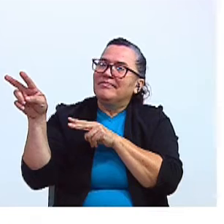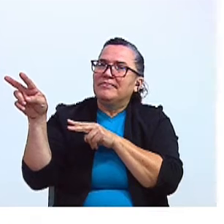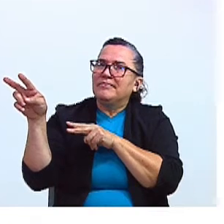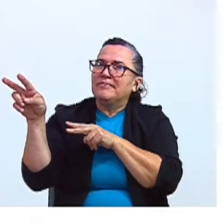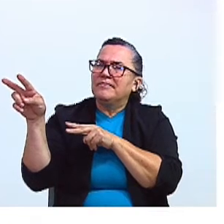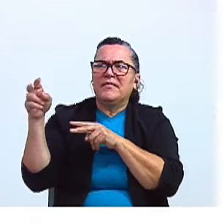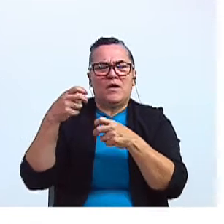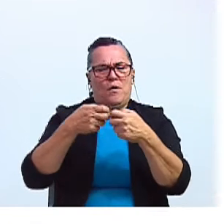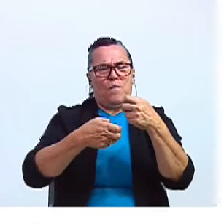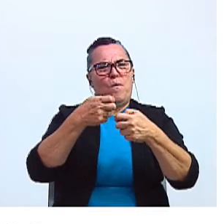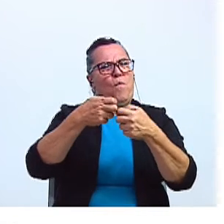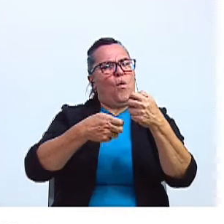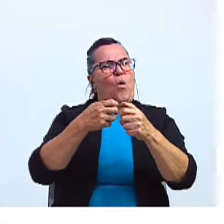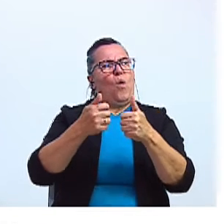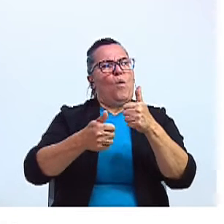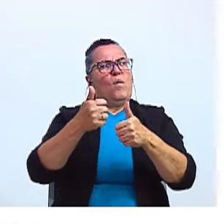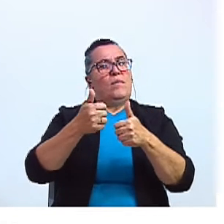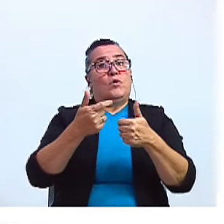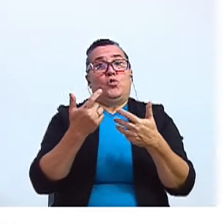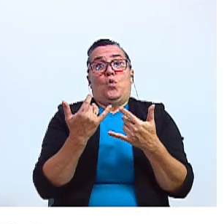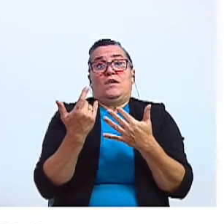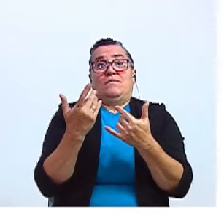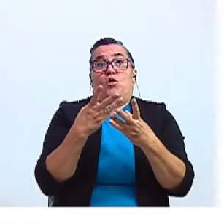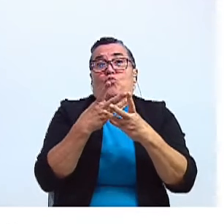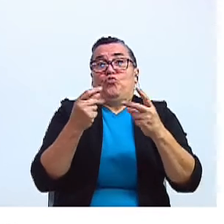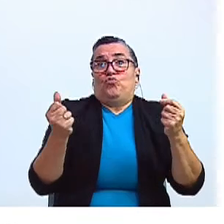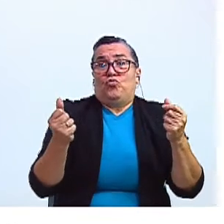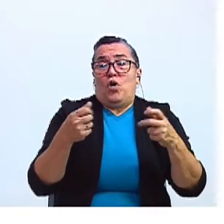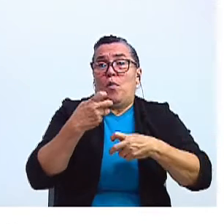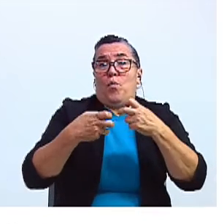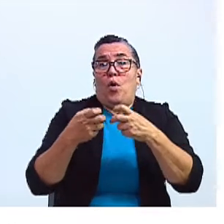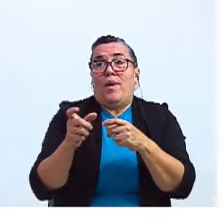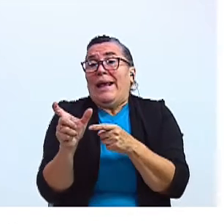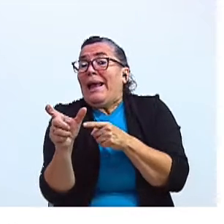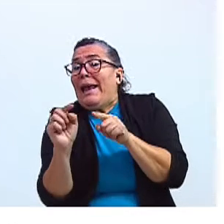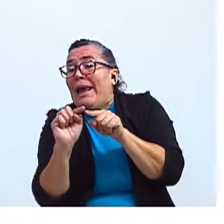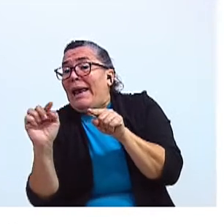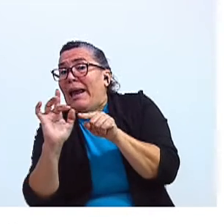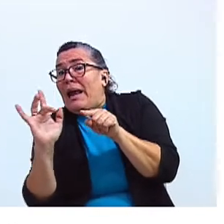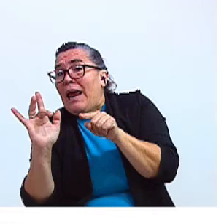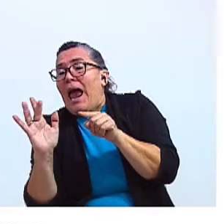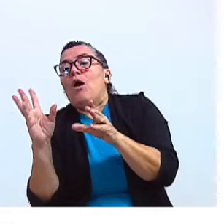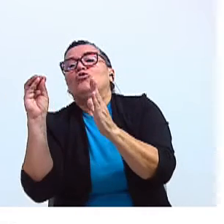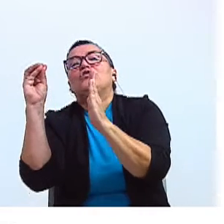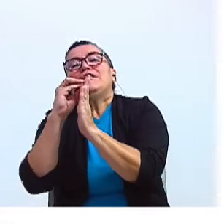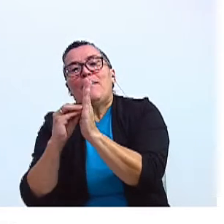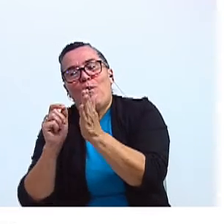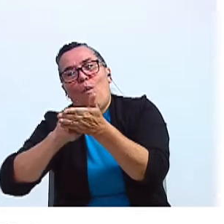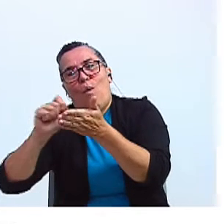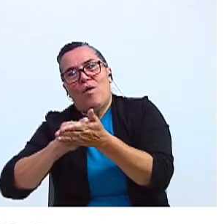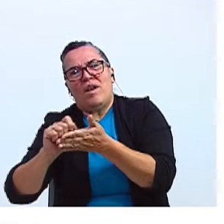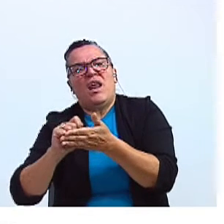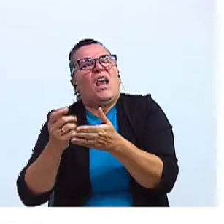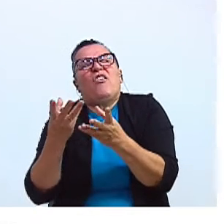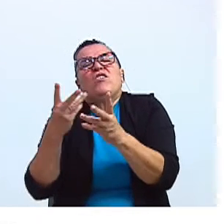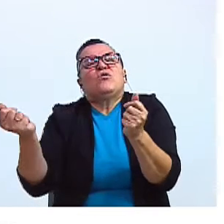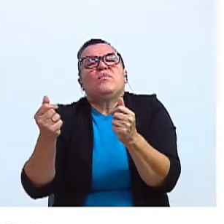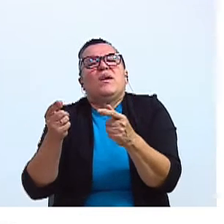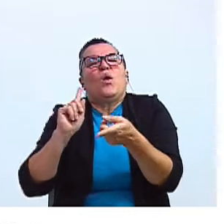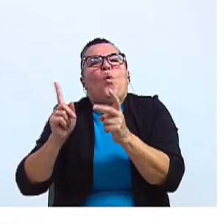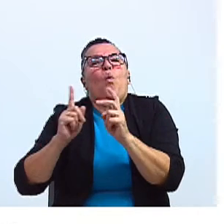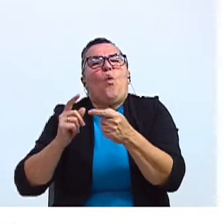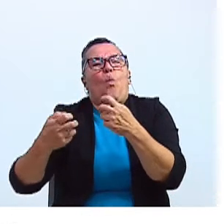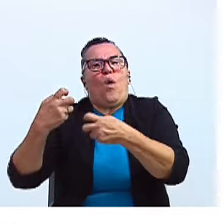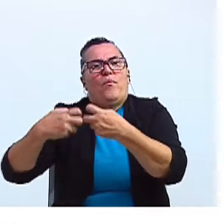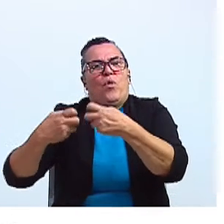Okay, the problem. I hope to solve the problem of, and then you're going to say, what problem do you wanna solve? I hope